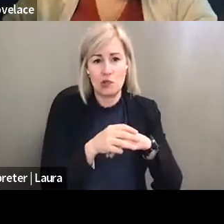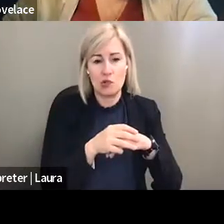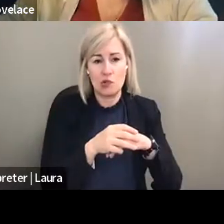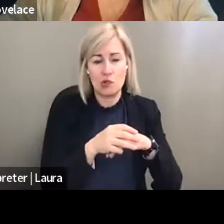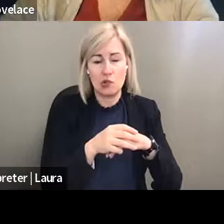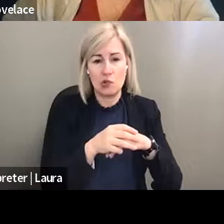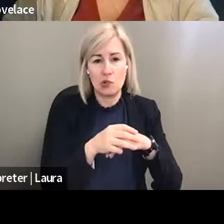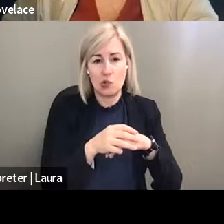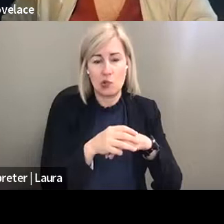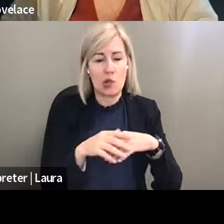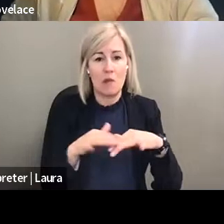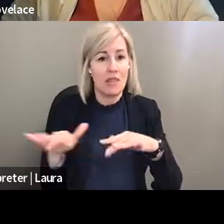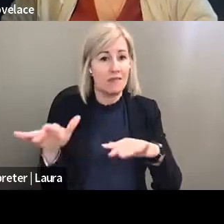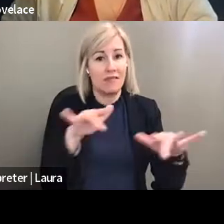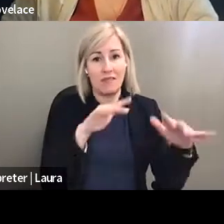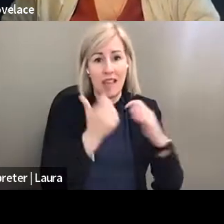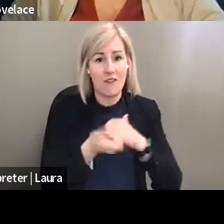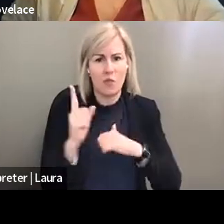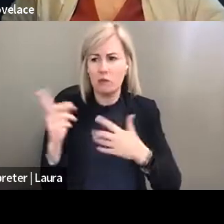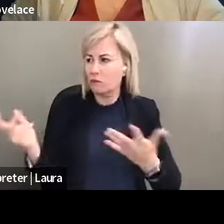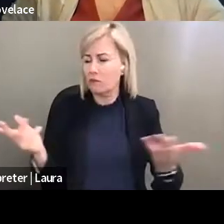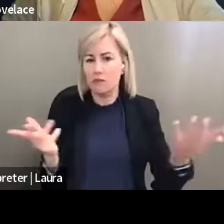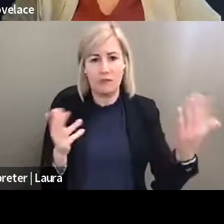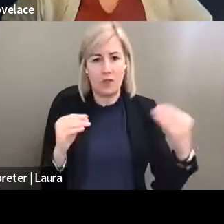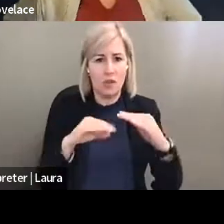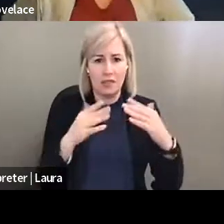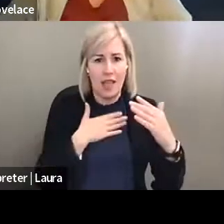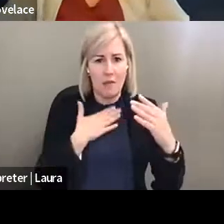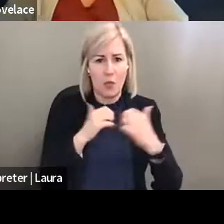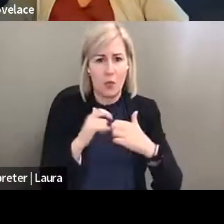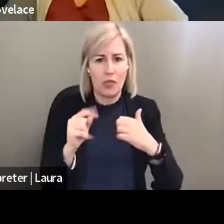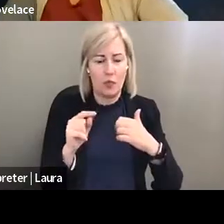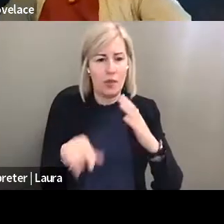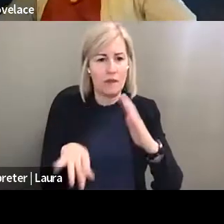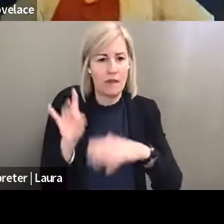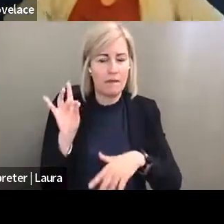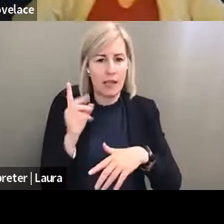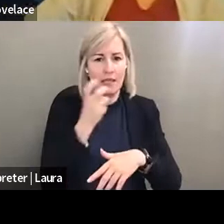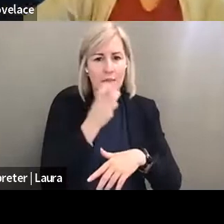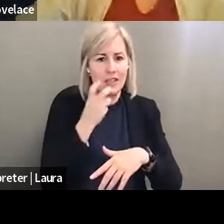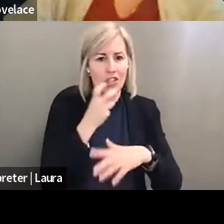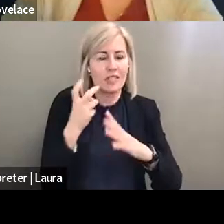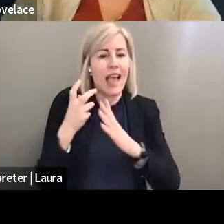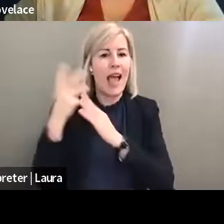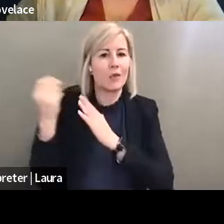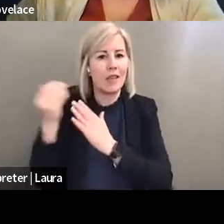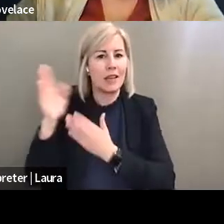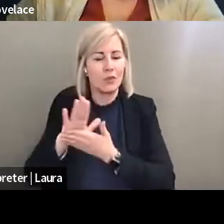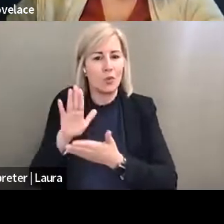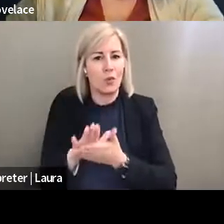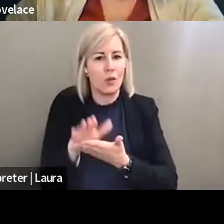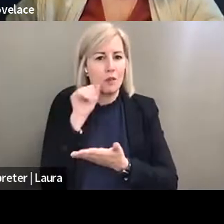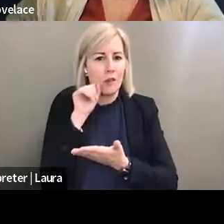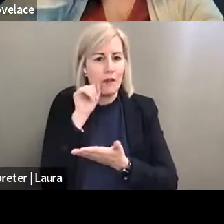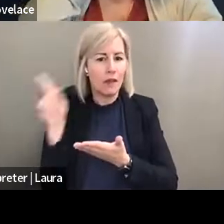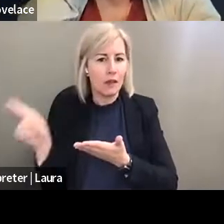all around everywhere and I can't see anyone that is happy with this. We have to find speech therapists outside of school, and